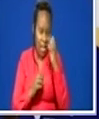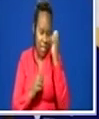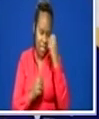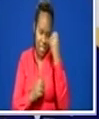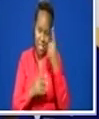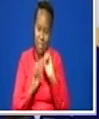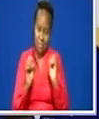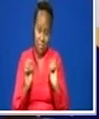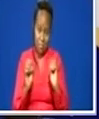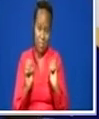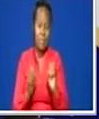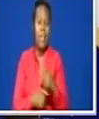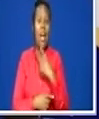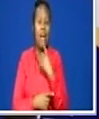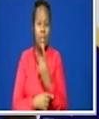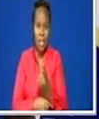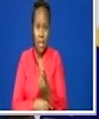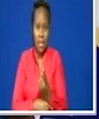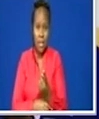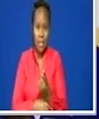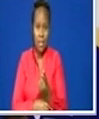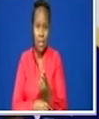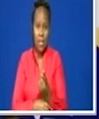right. Okay, let's just go slowly. You said